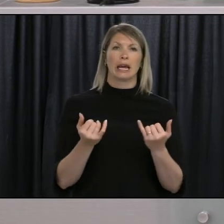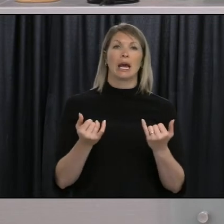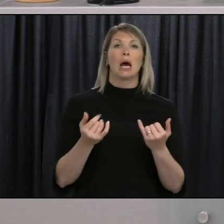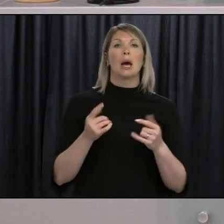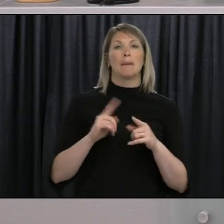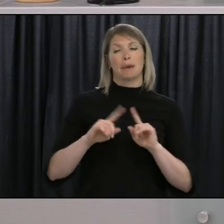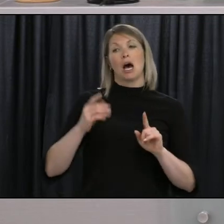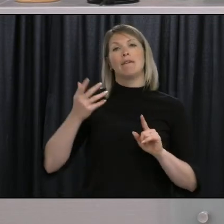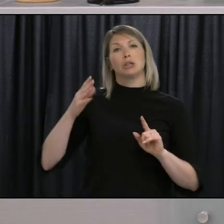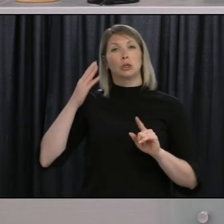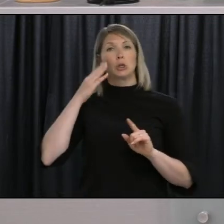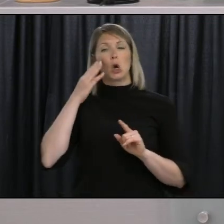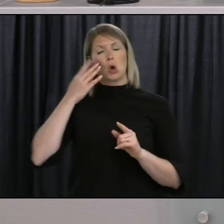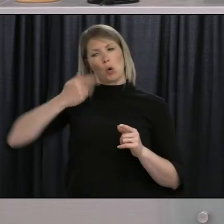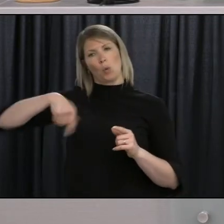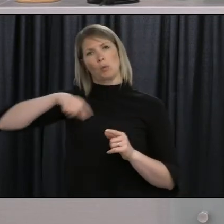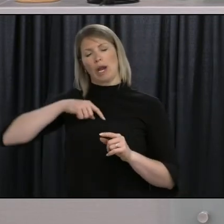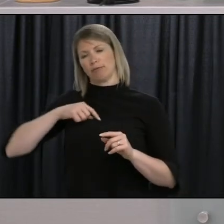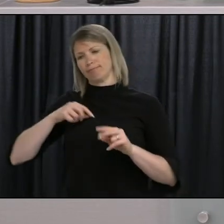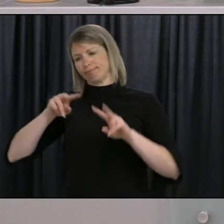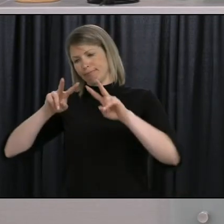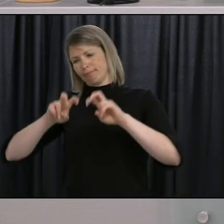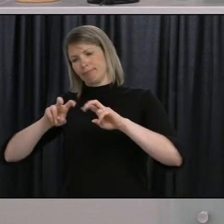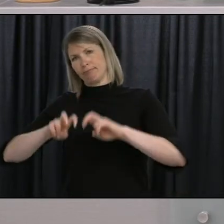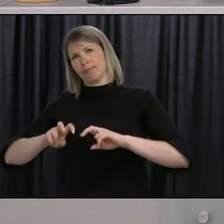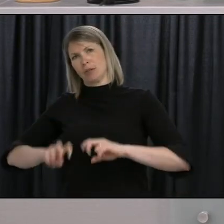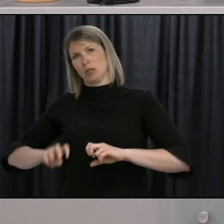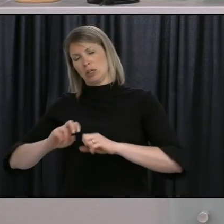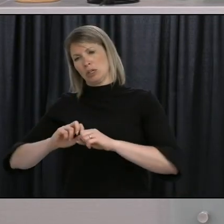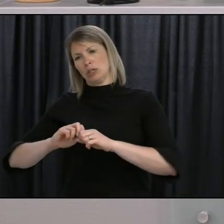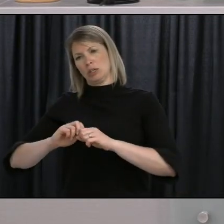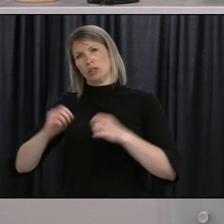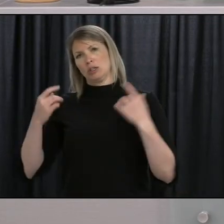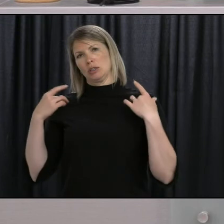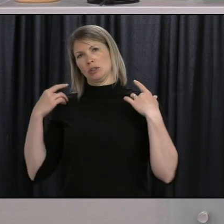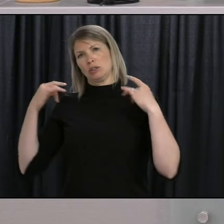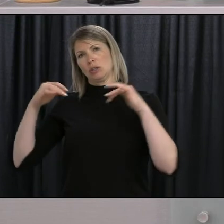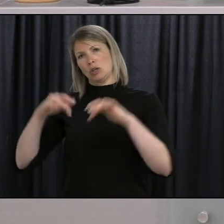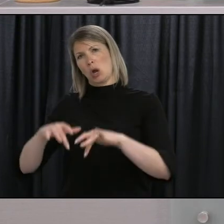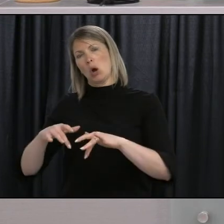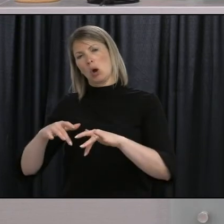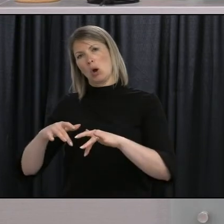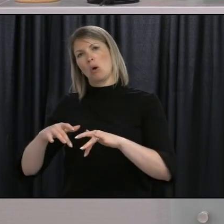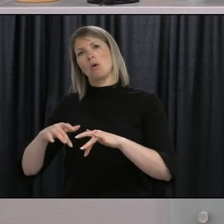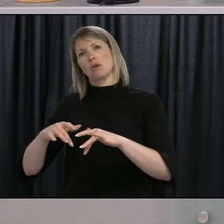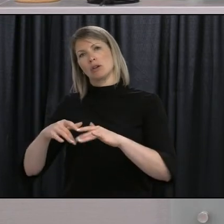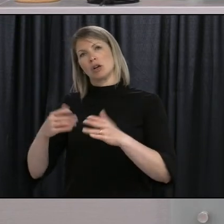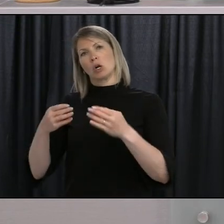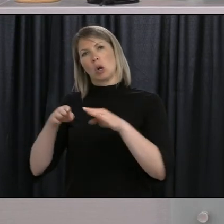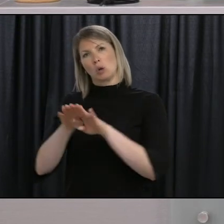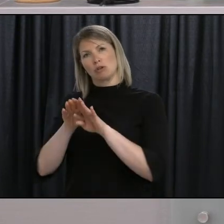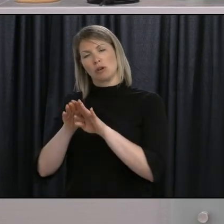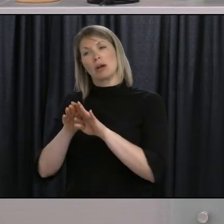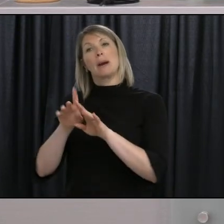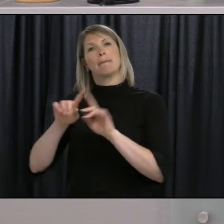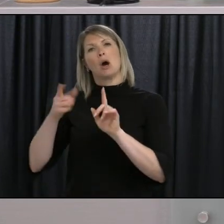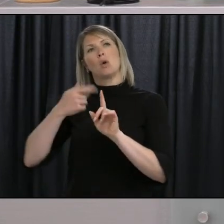process with respect to Snowmageddon related to the Disaster Assistance Fund. And so part of the costs